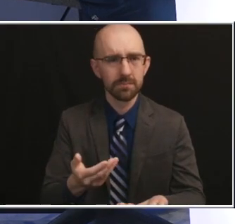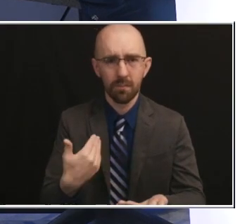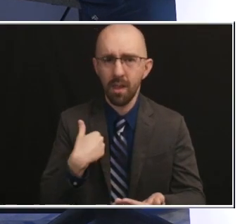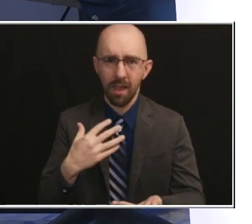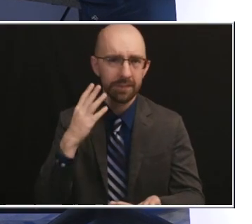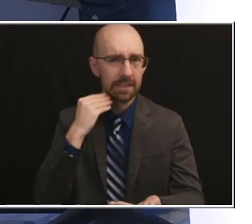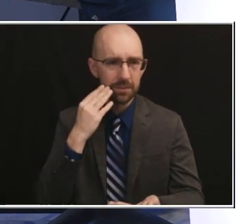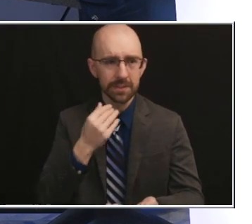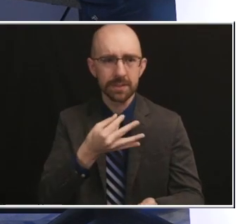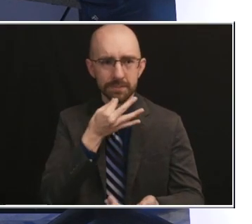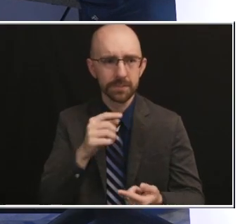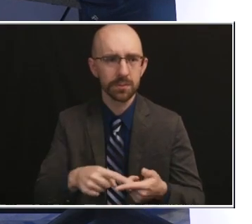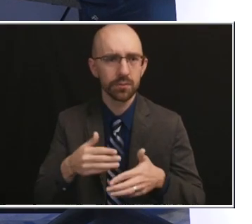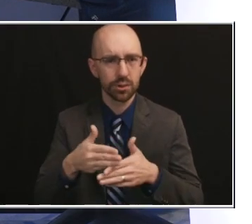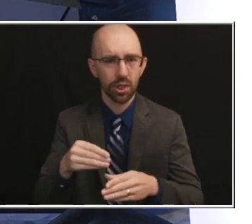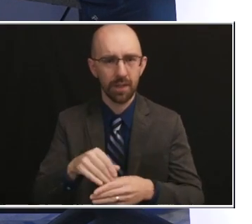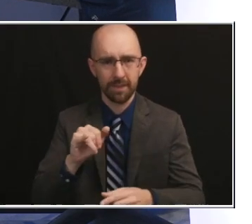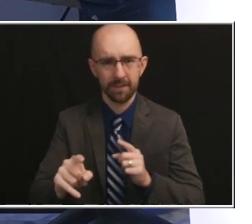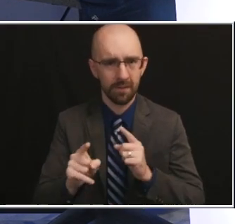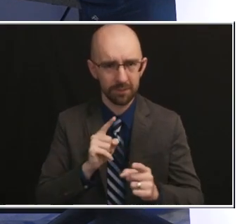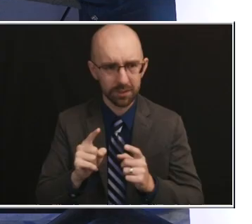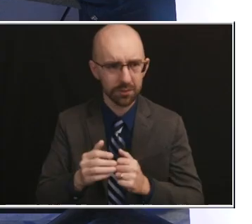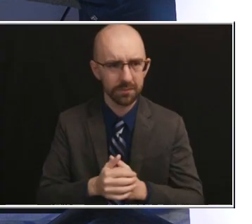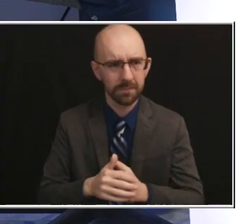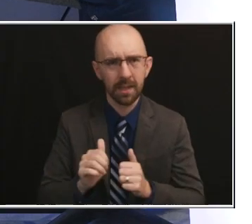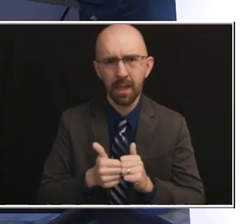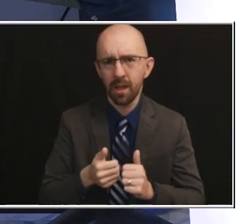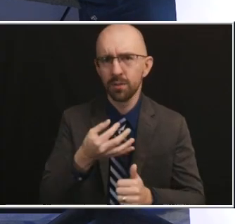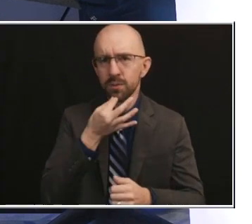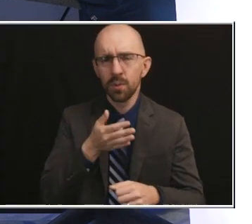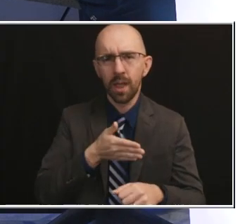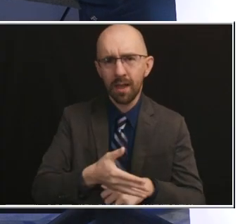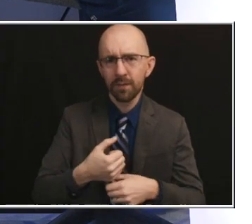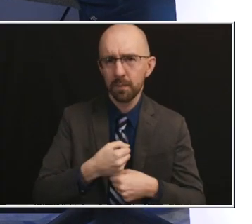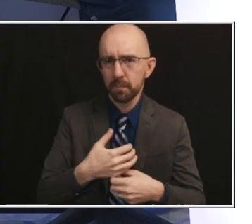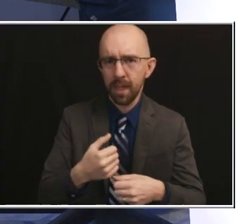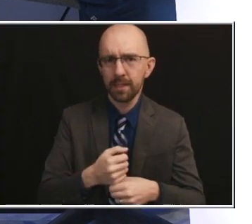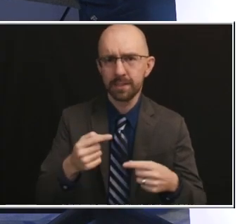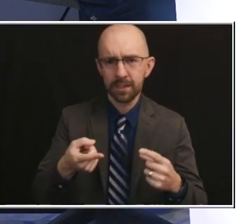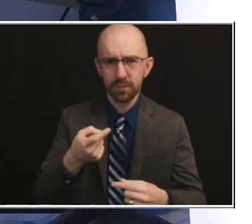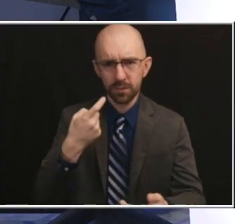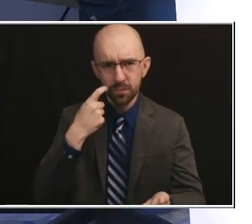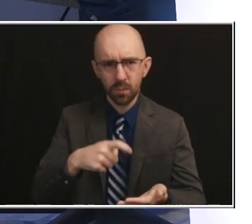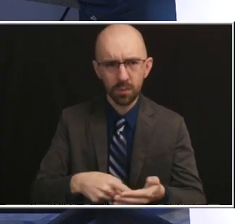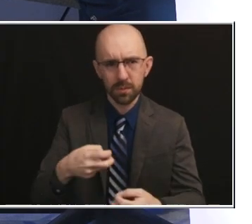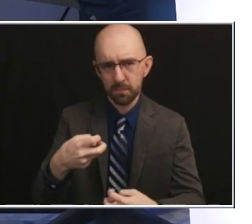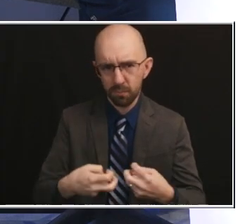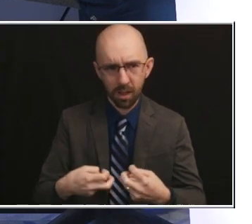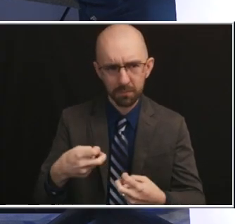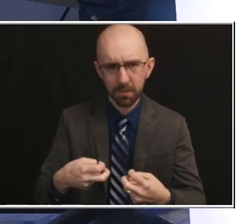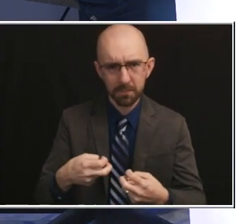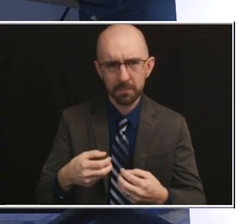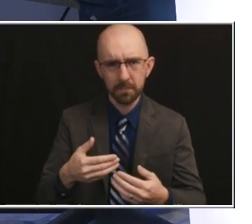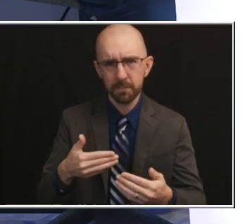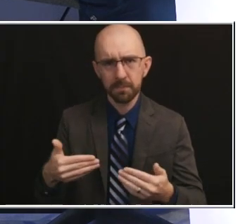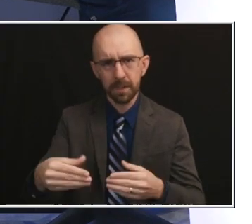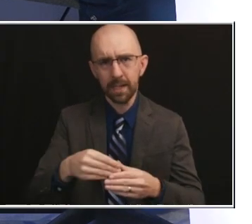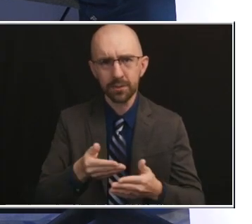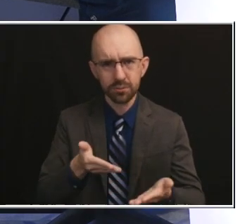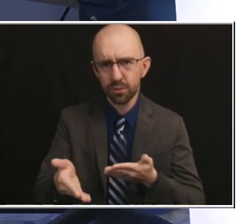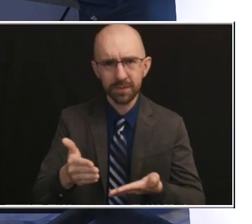conversation. How soon after the blast injury did you notice a problem, and how far into serving were you? What age were you